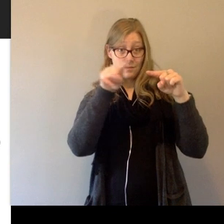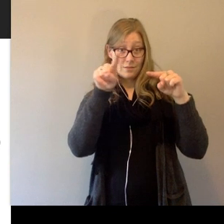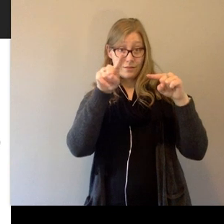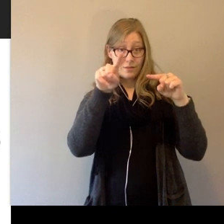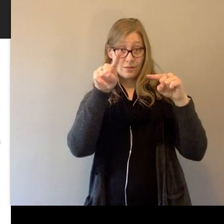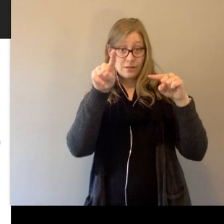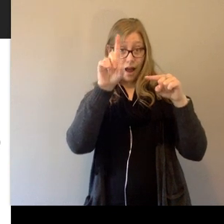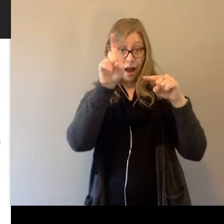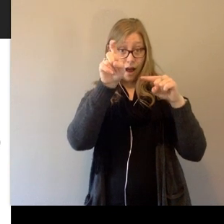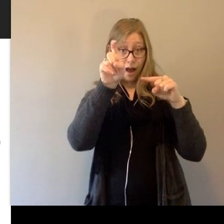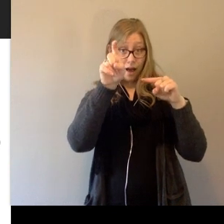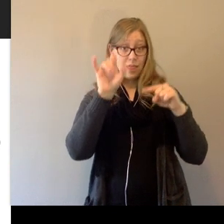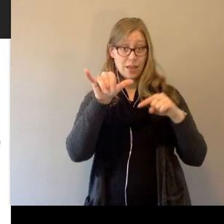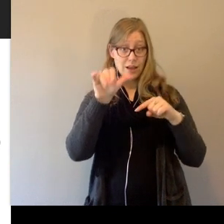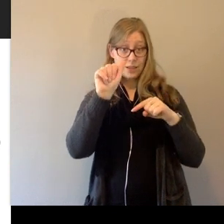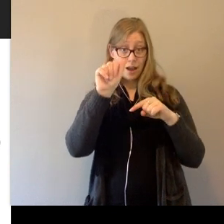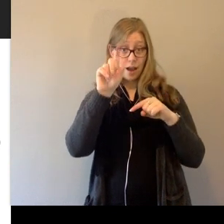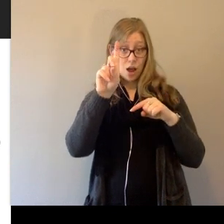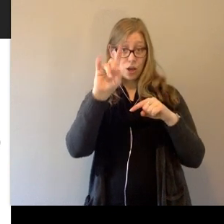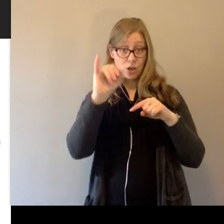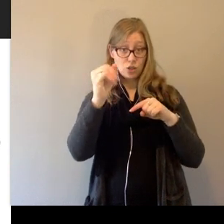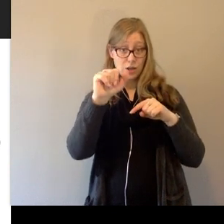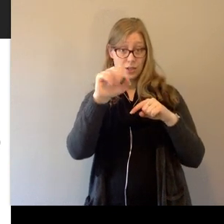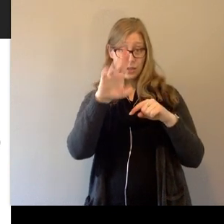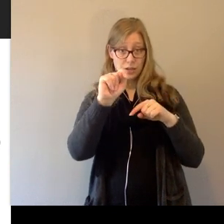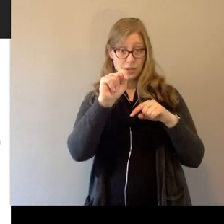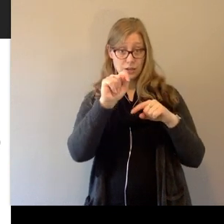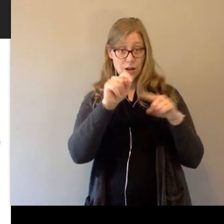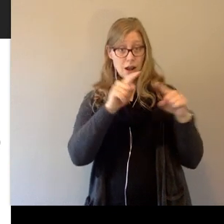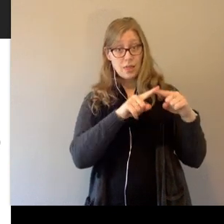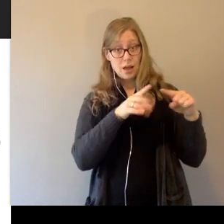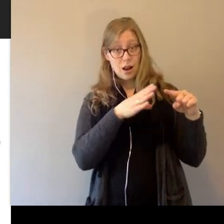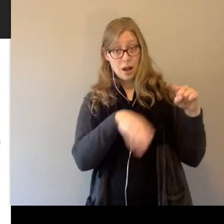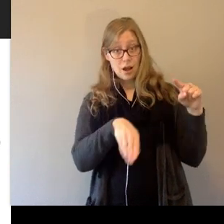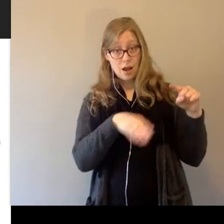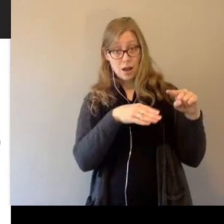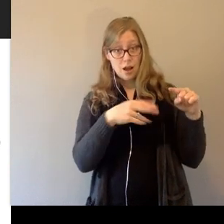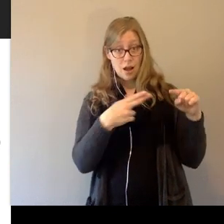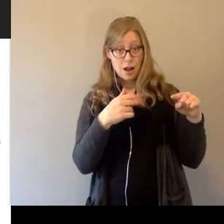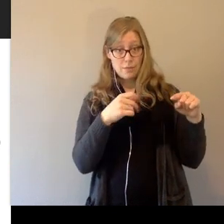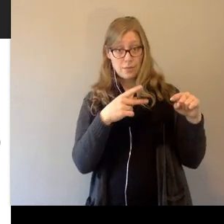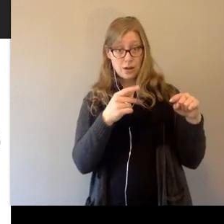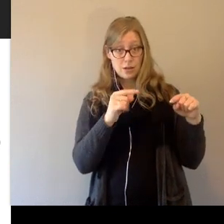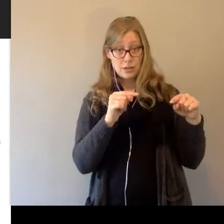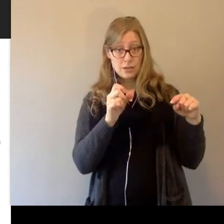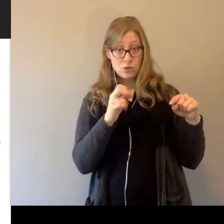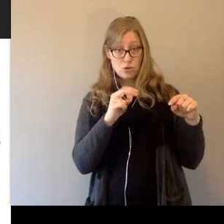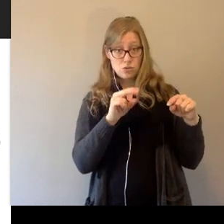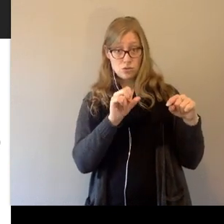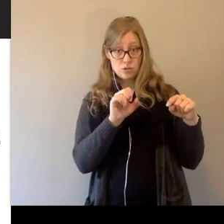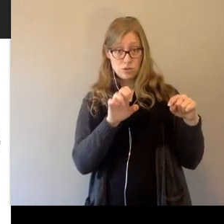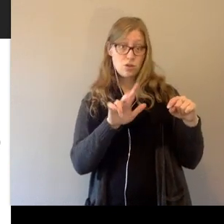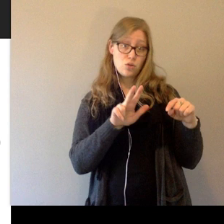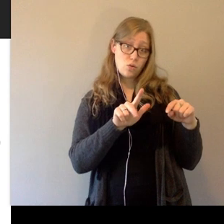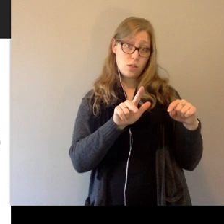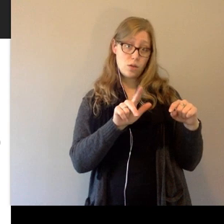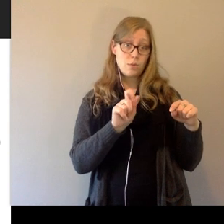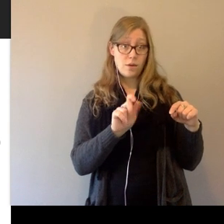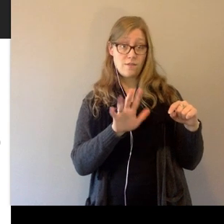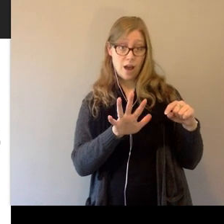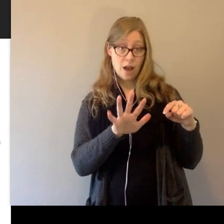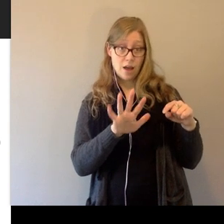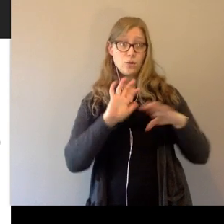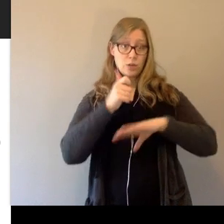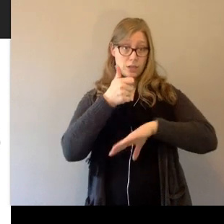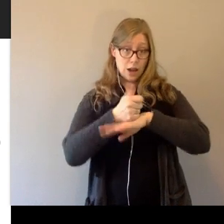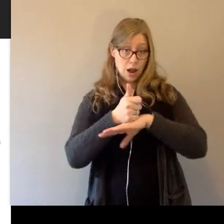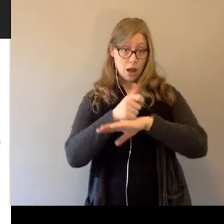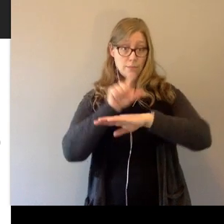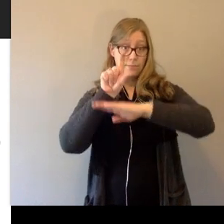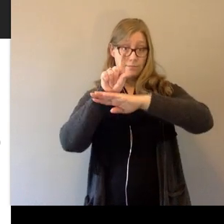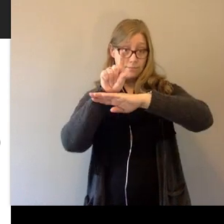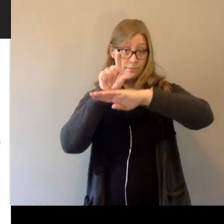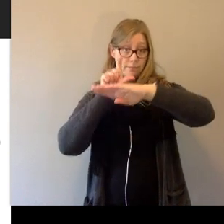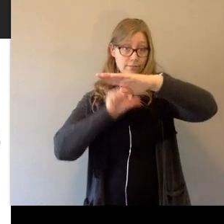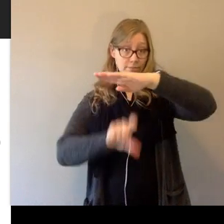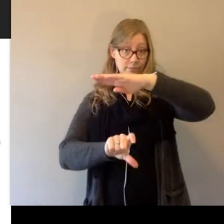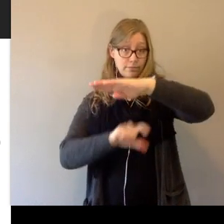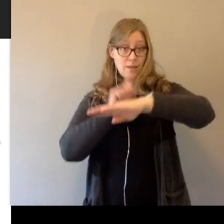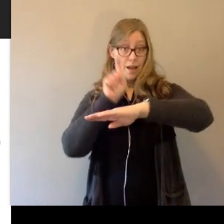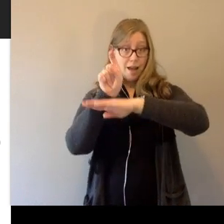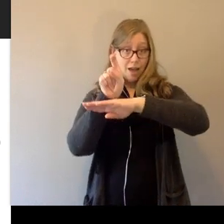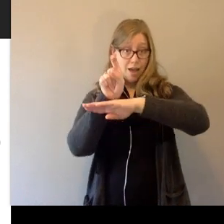say that's equal to x divided by 23.5. And so x is going to be, if I